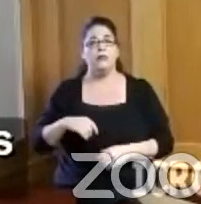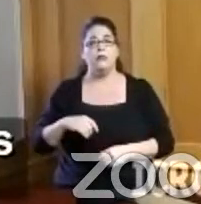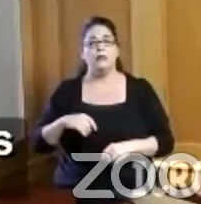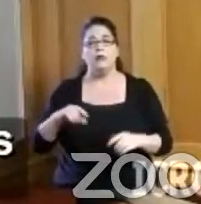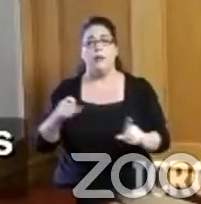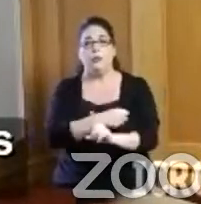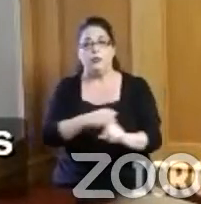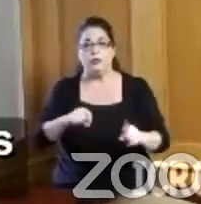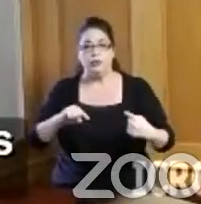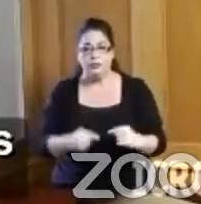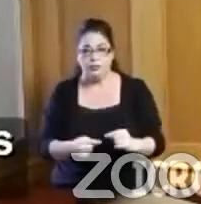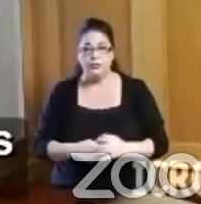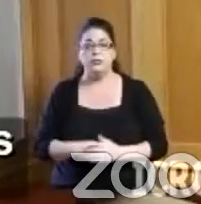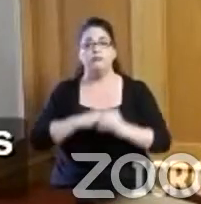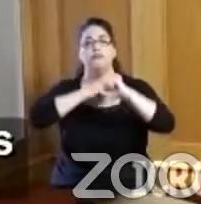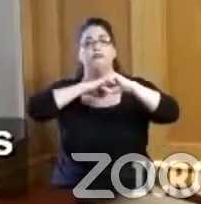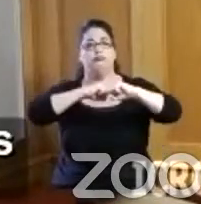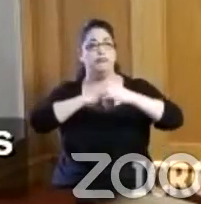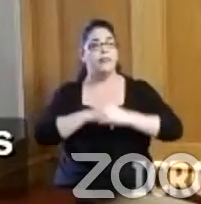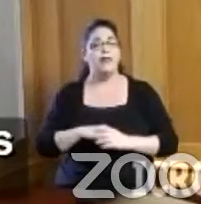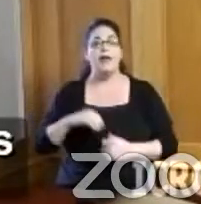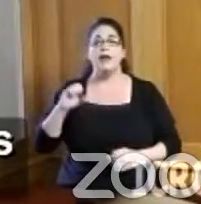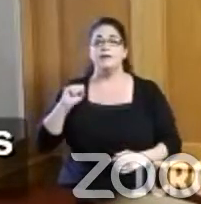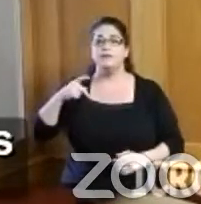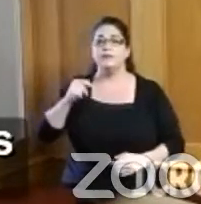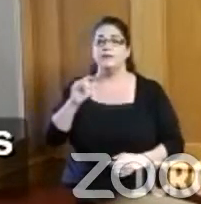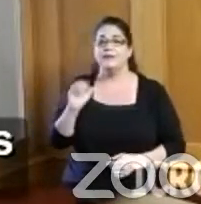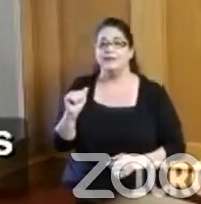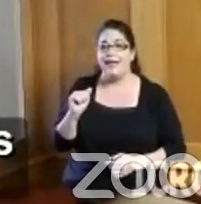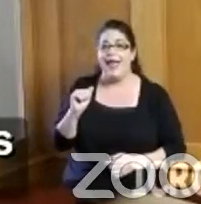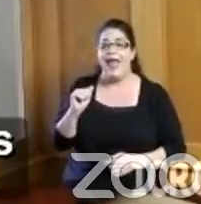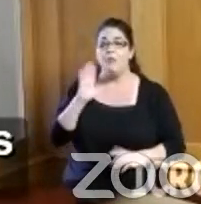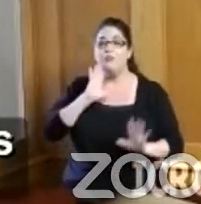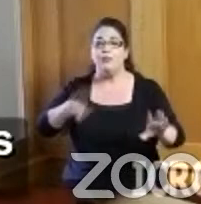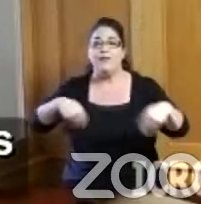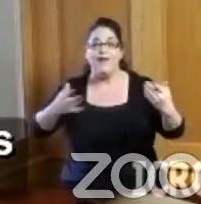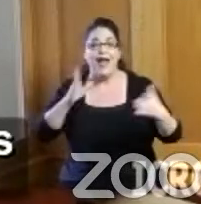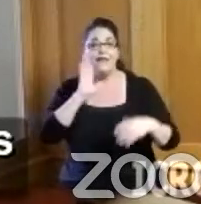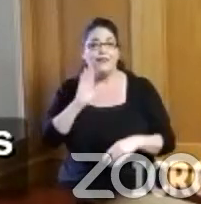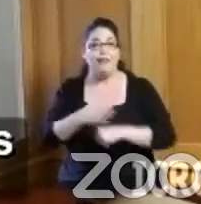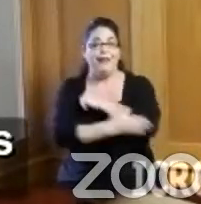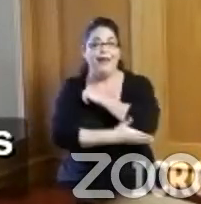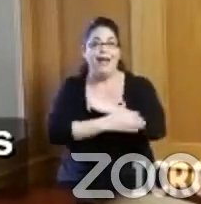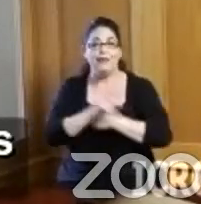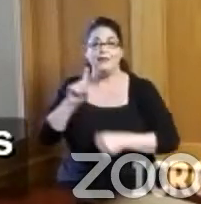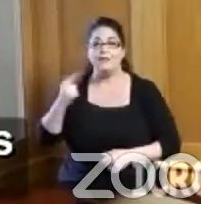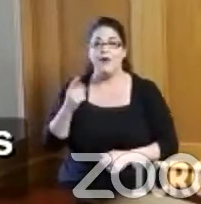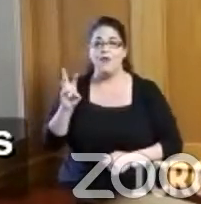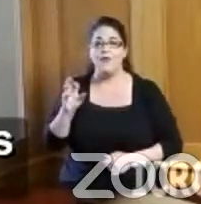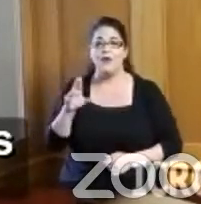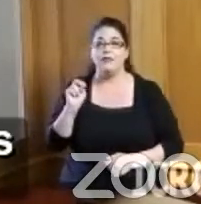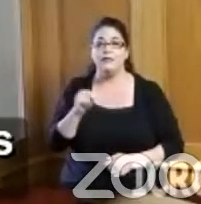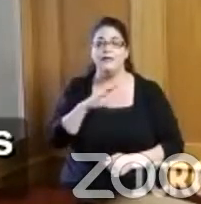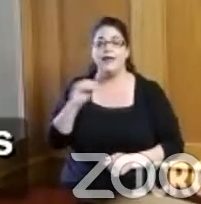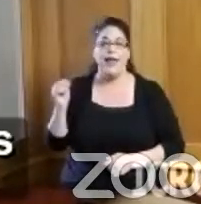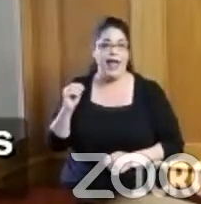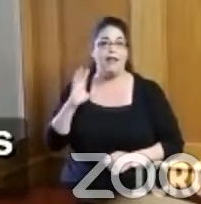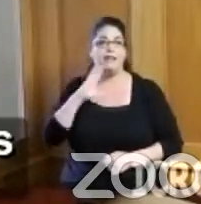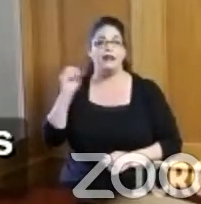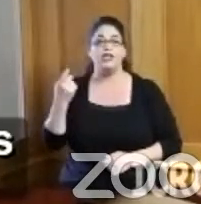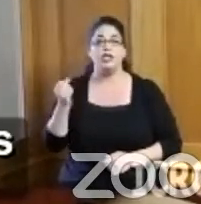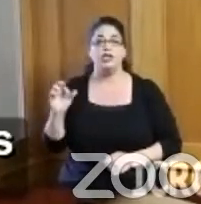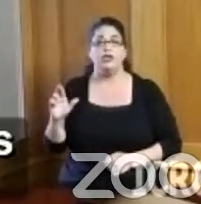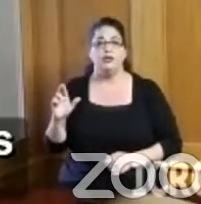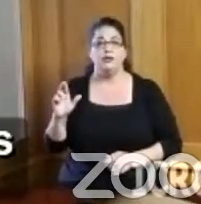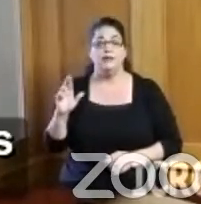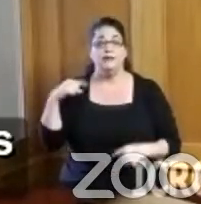regarding the subpar performance of the SPCA as provider of the county's dog warden and county shelter services. Since